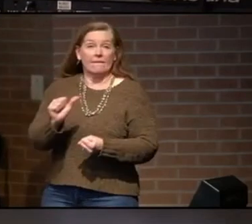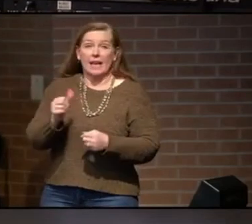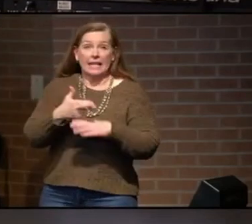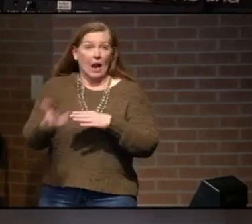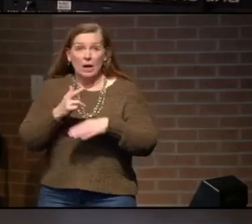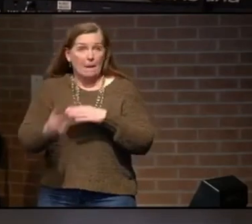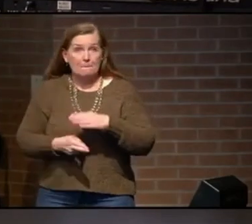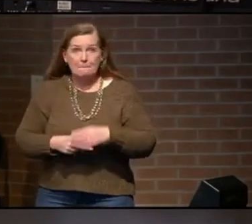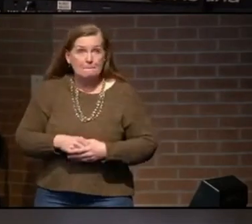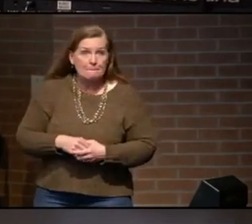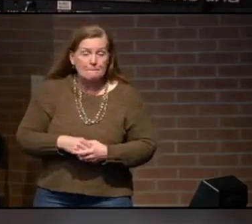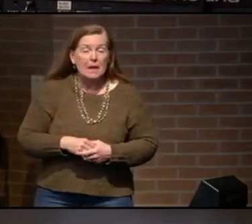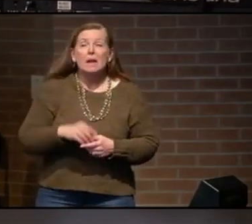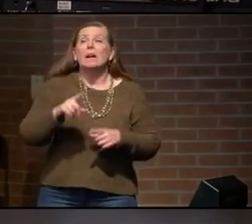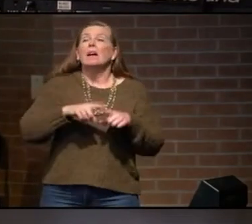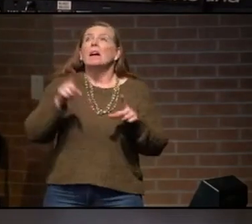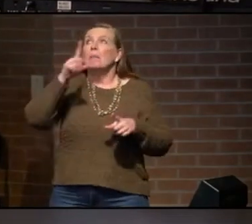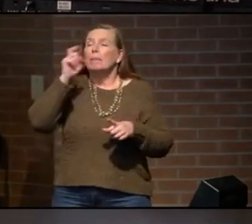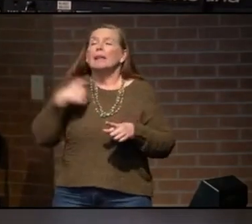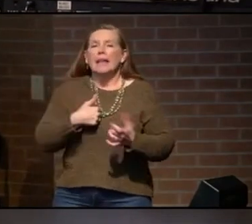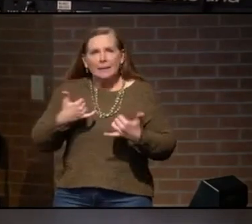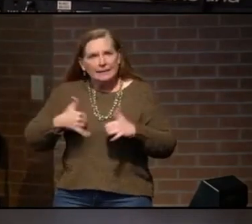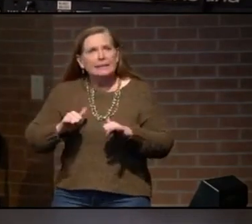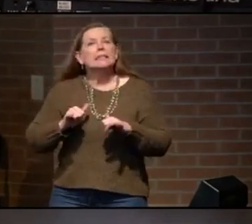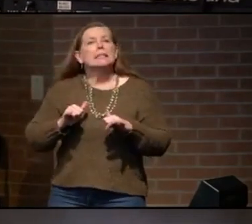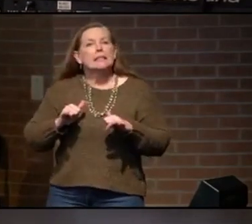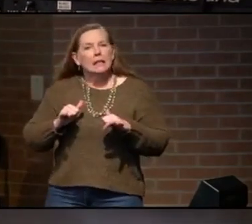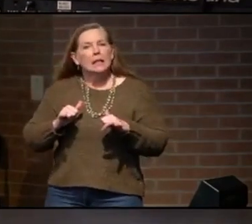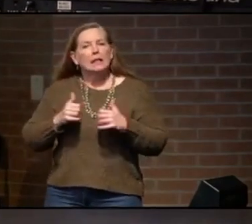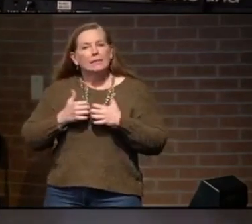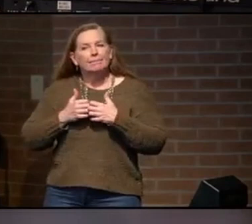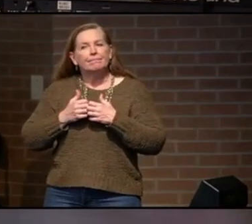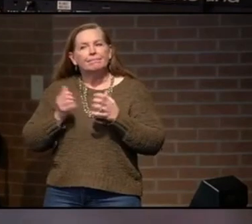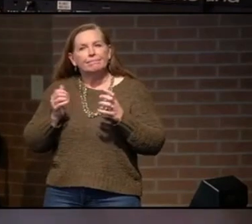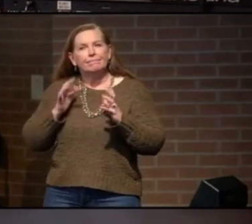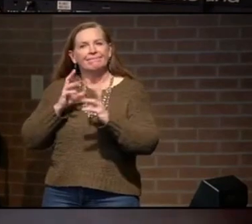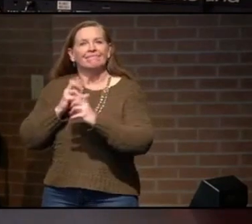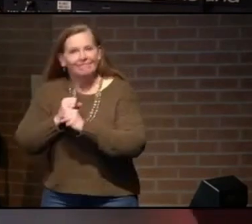outcomes, but because I am still susceptible to sweet